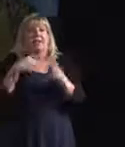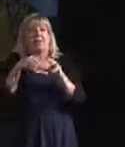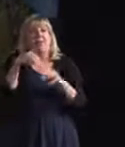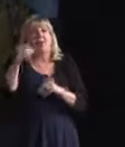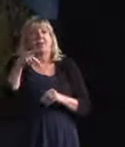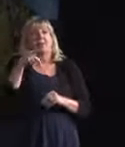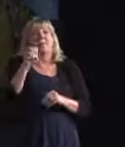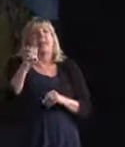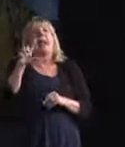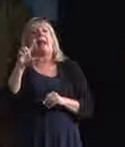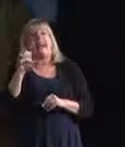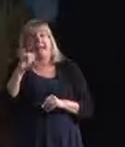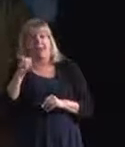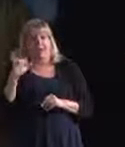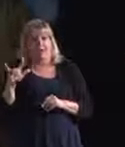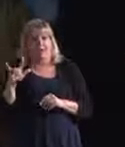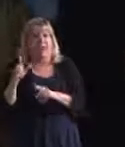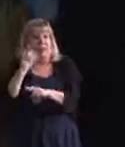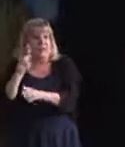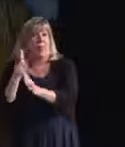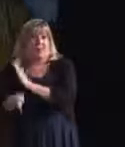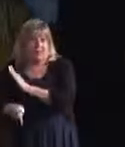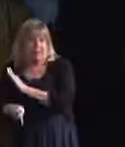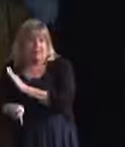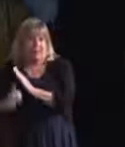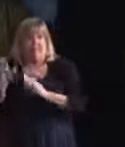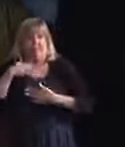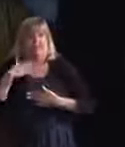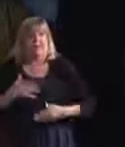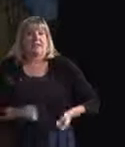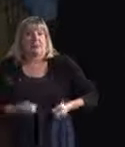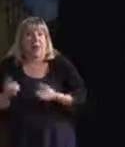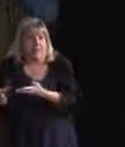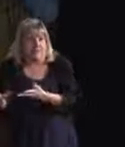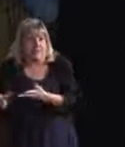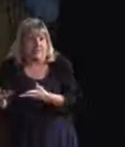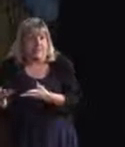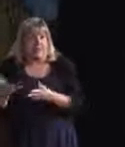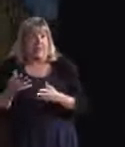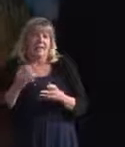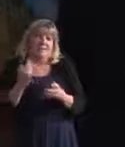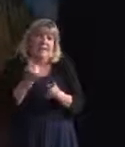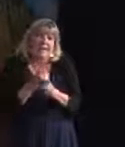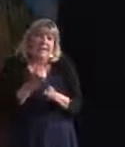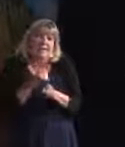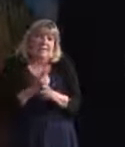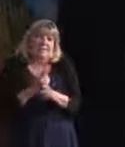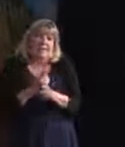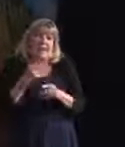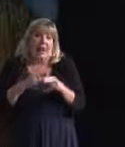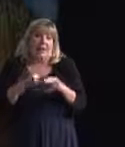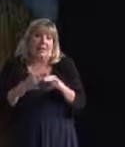And so they were destroyed, their bodies dumped into the aptly named